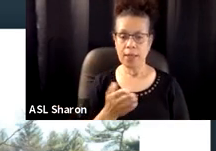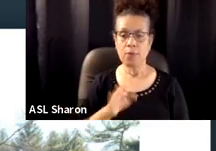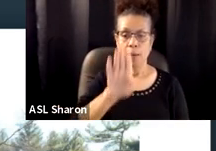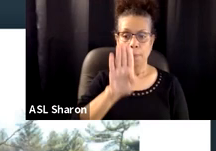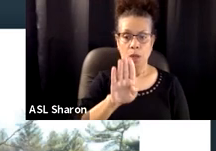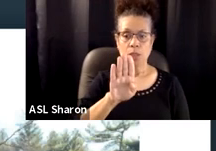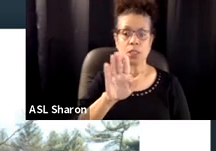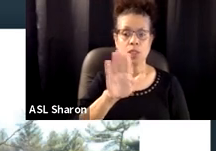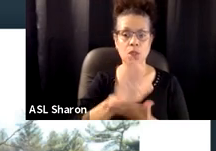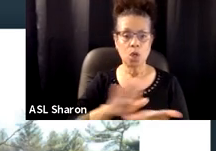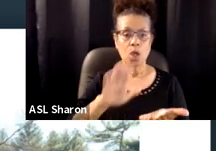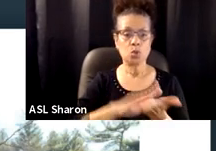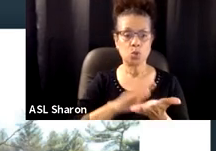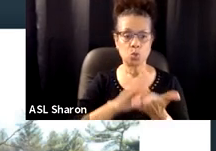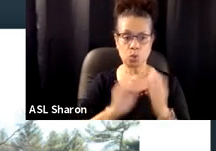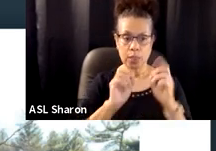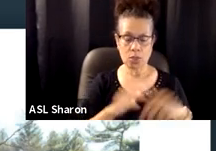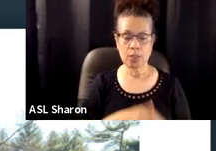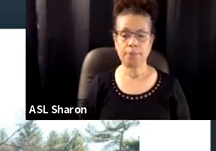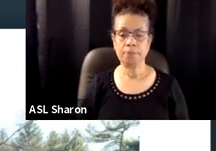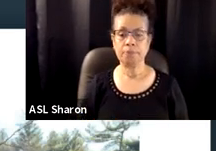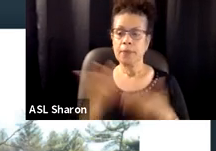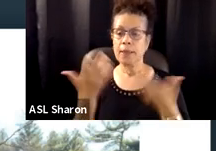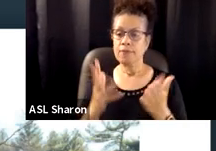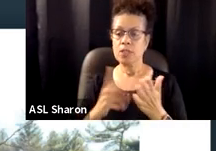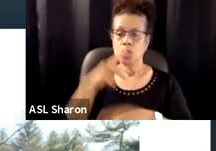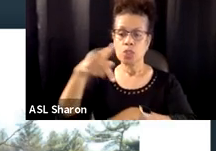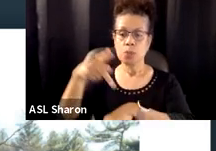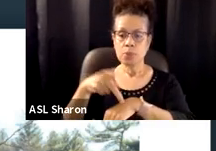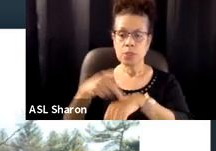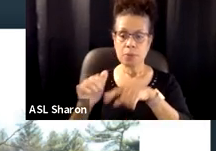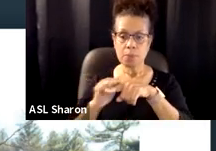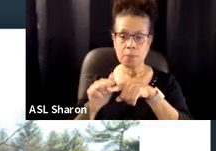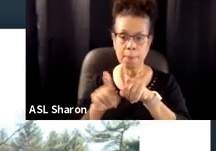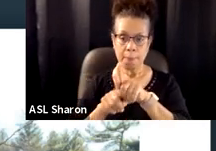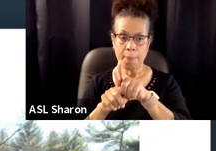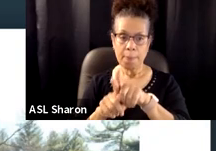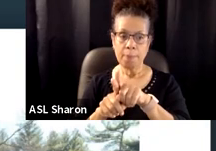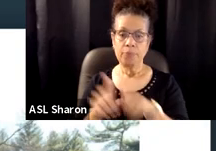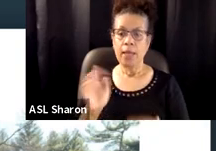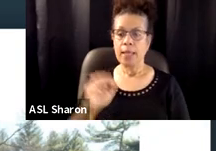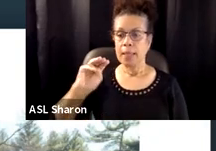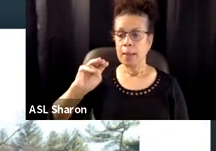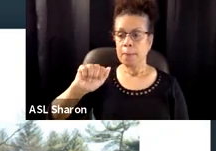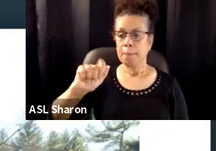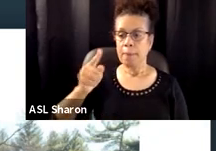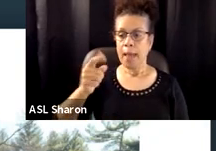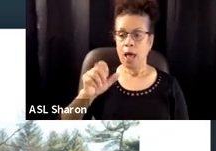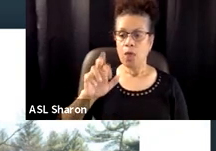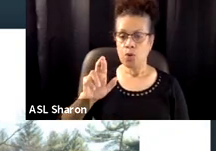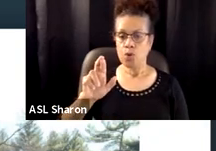school of education he completed his principal internship or residency at the mather last school